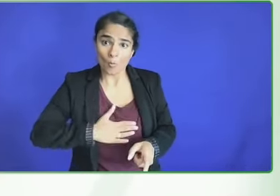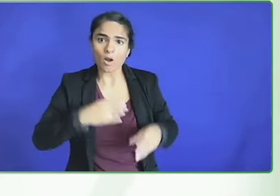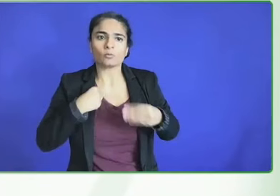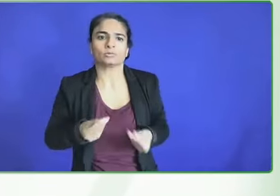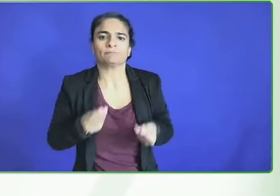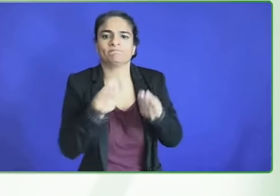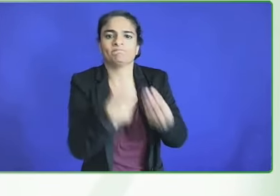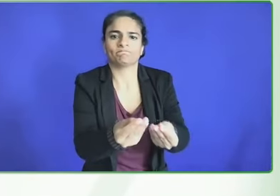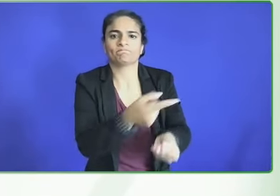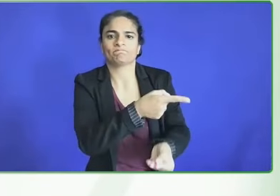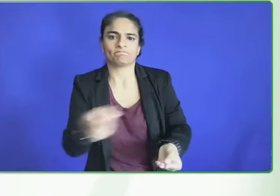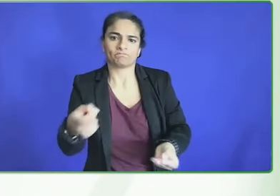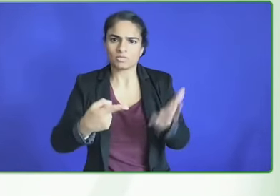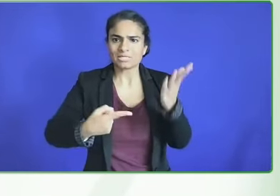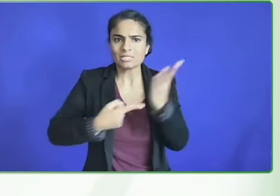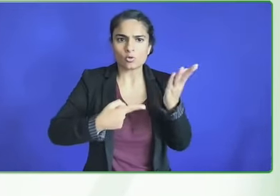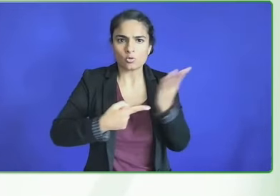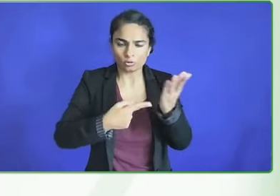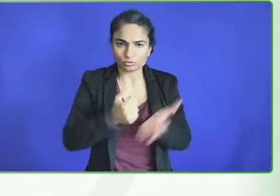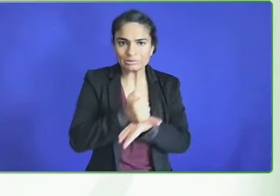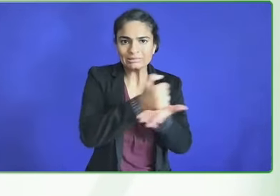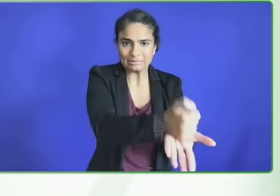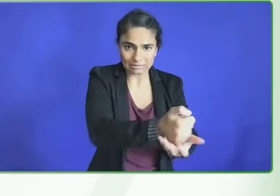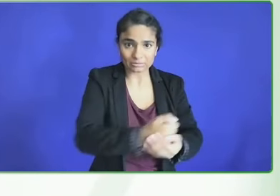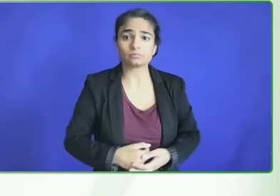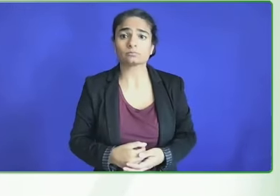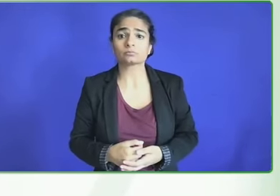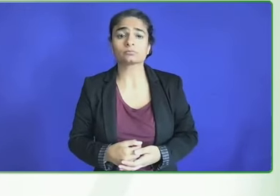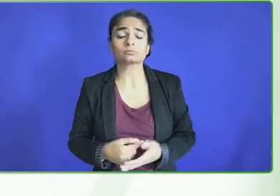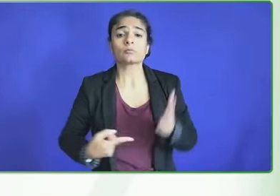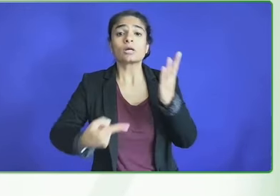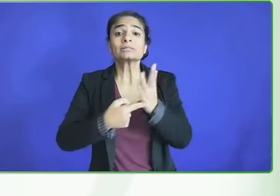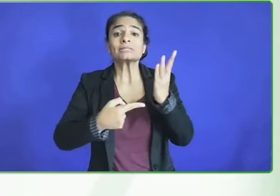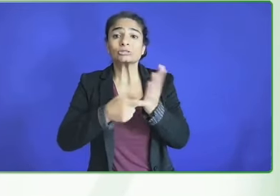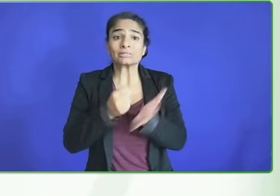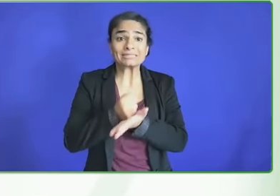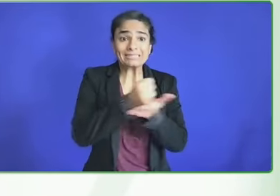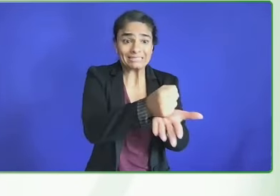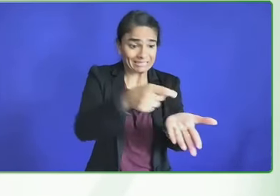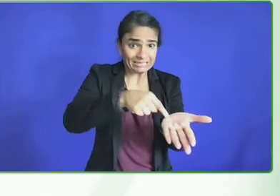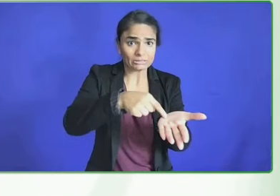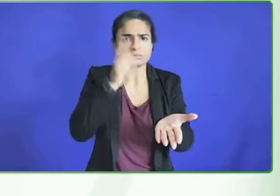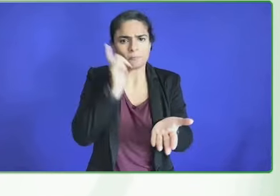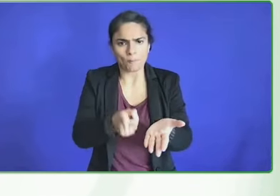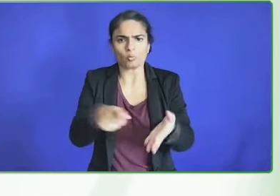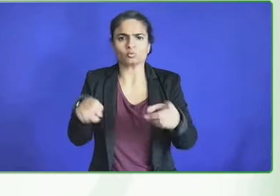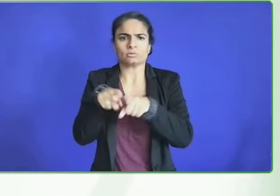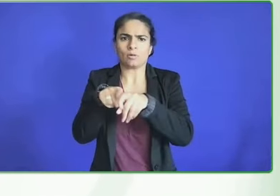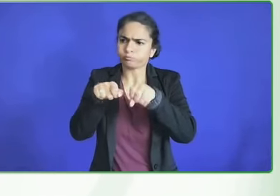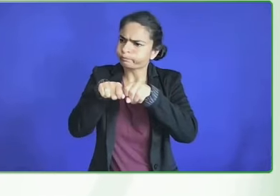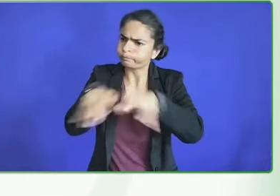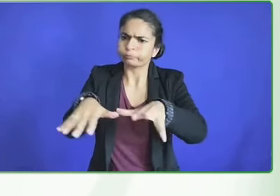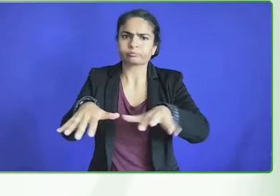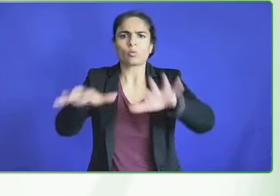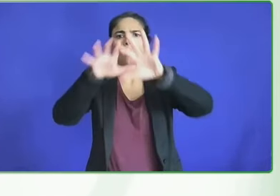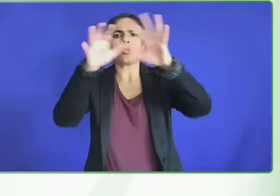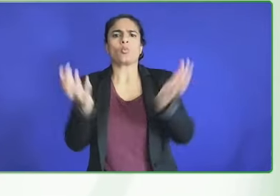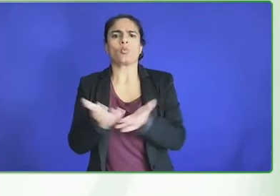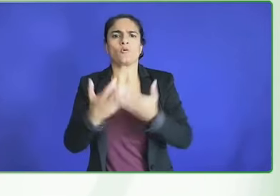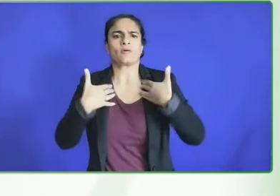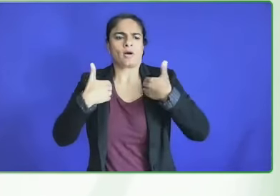in India, that we have made it as a the assistive technology is universal healthcare, improve the access to AT